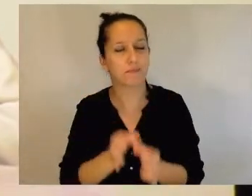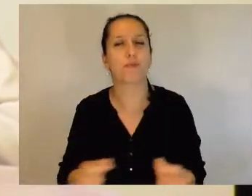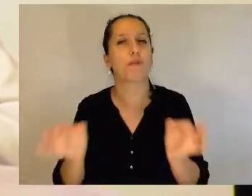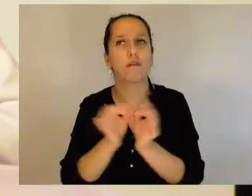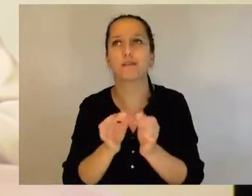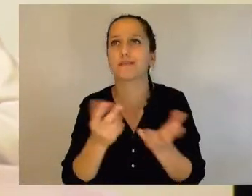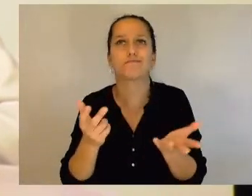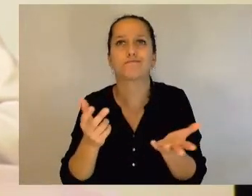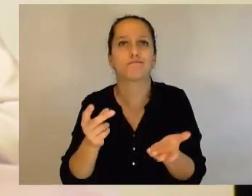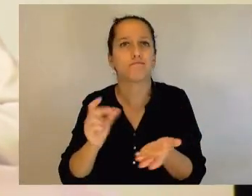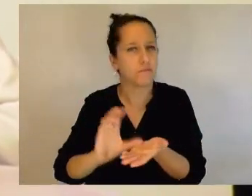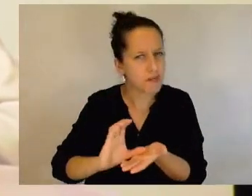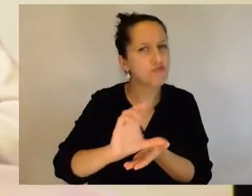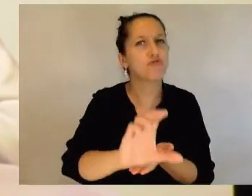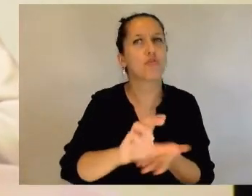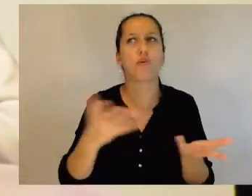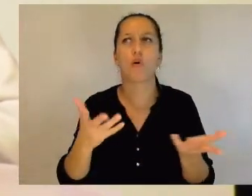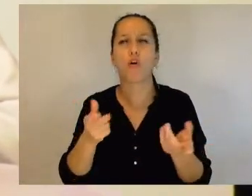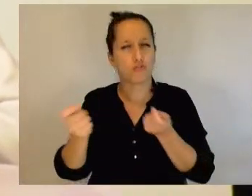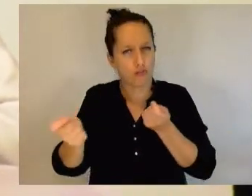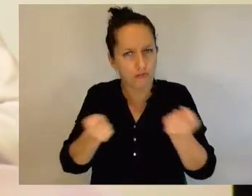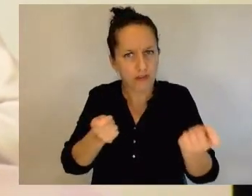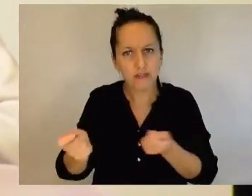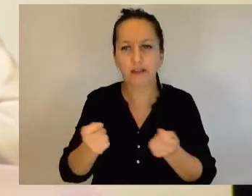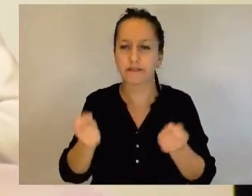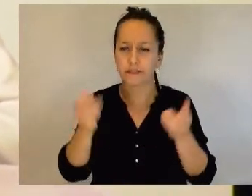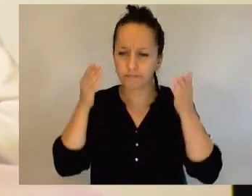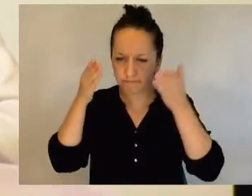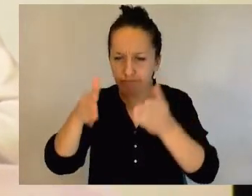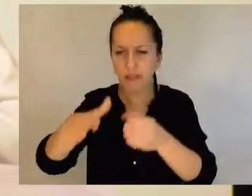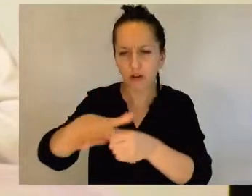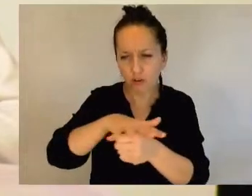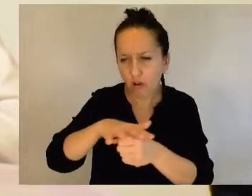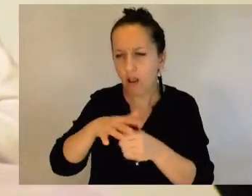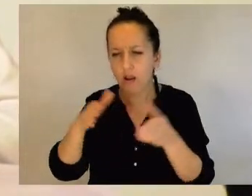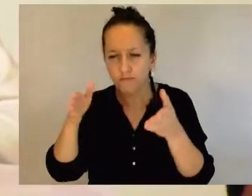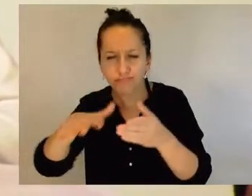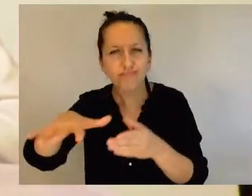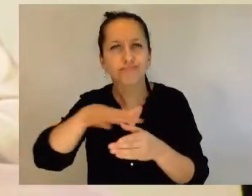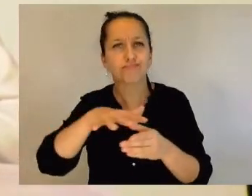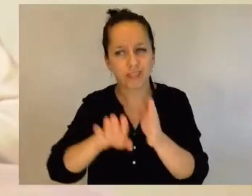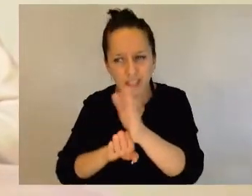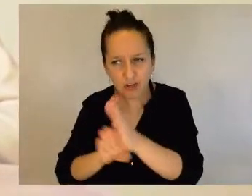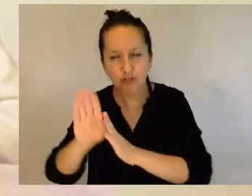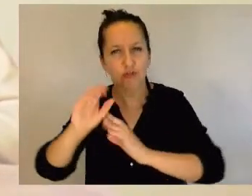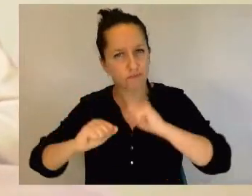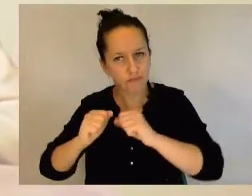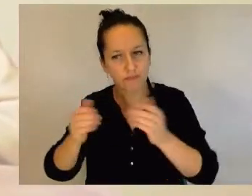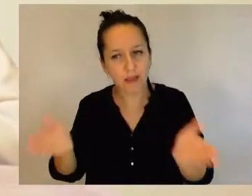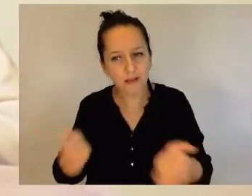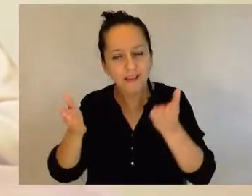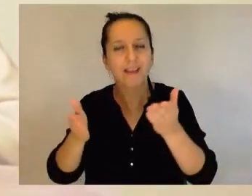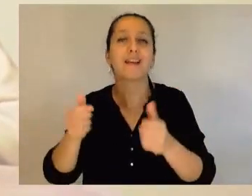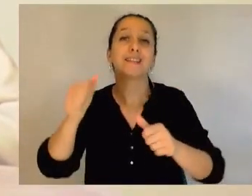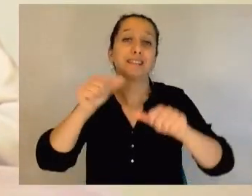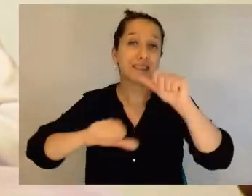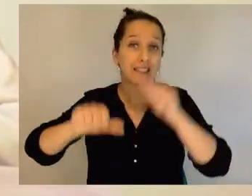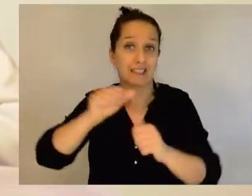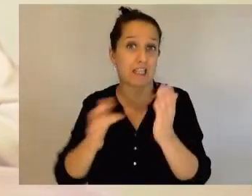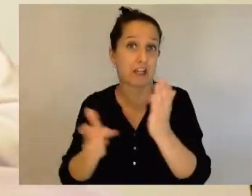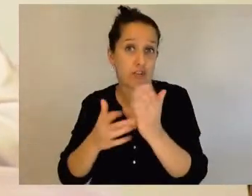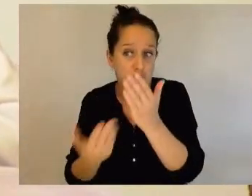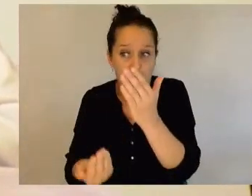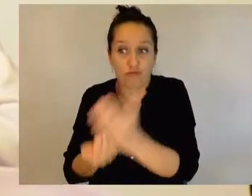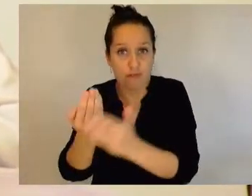that were scheduled to talk about governance, territorial approach, productive development for sciences, technology,